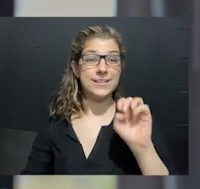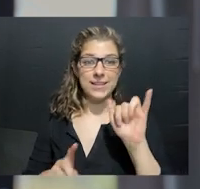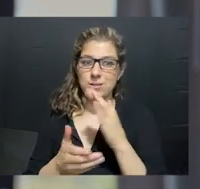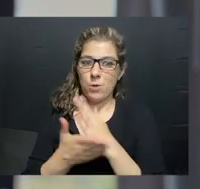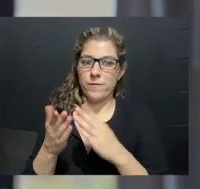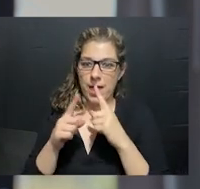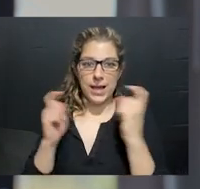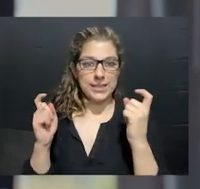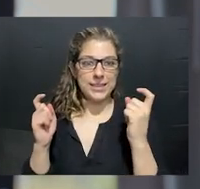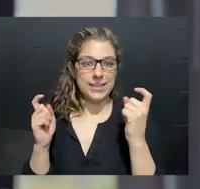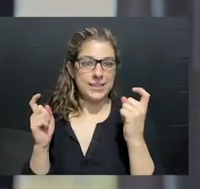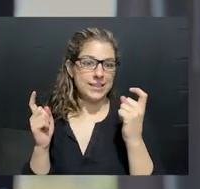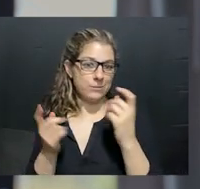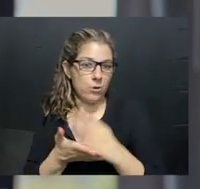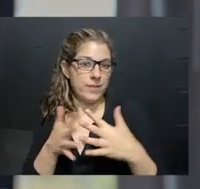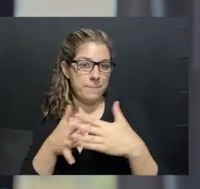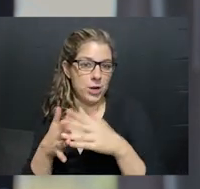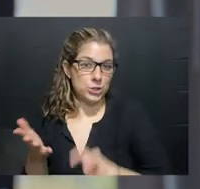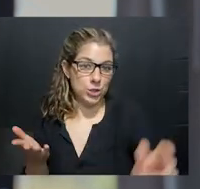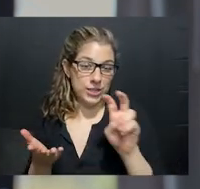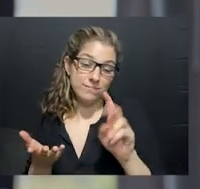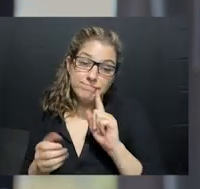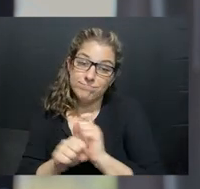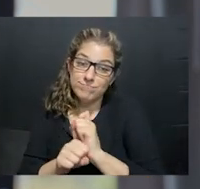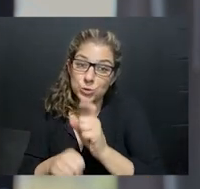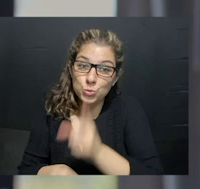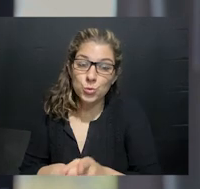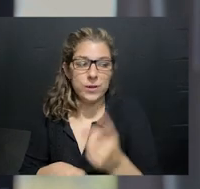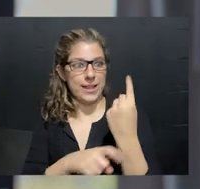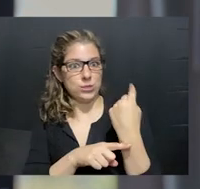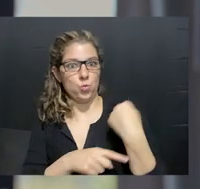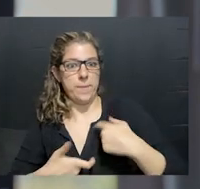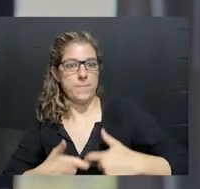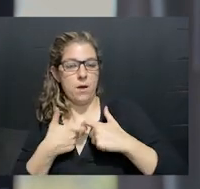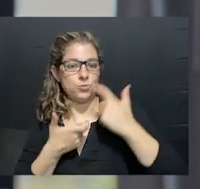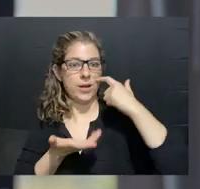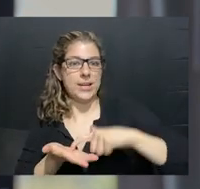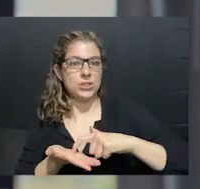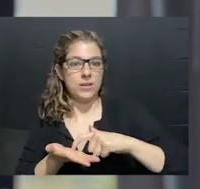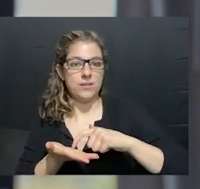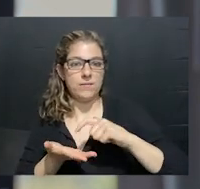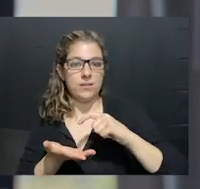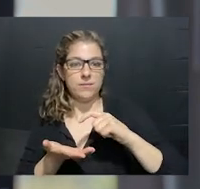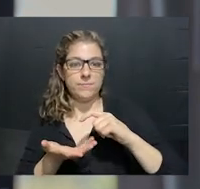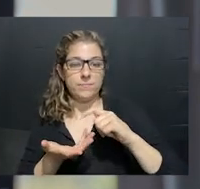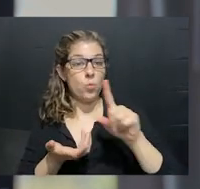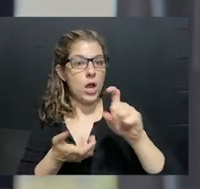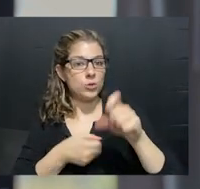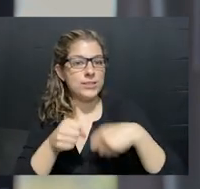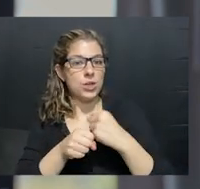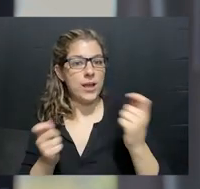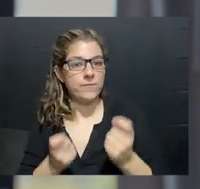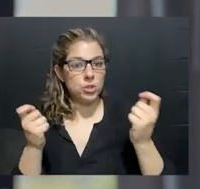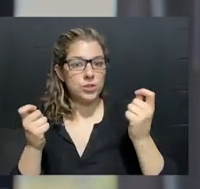ugly underbelly of the American journey. And last year, we just paused on recognition of the 100-year